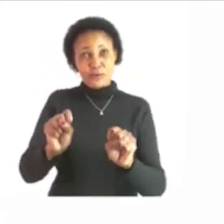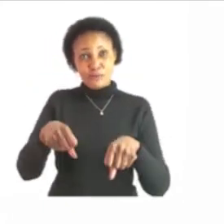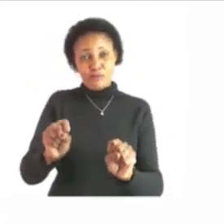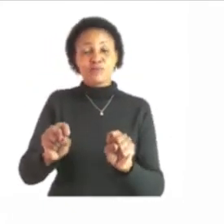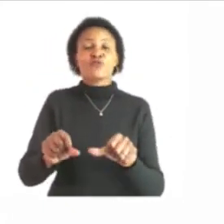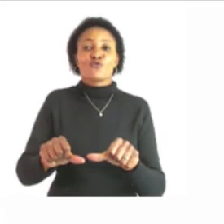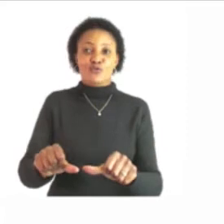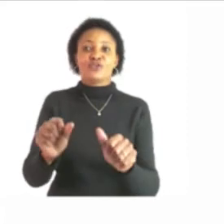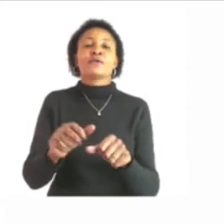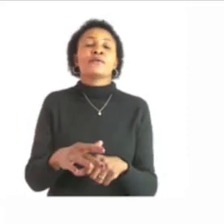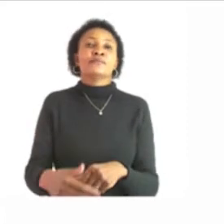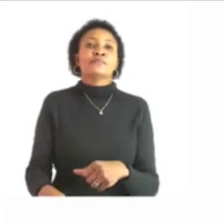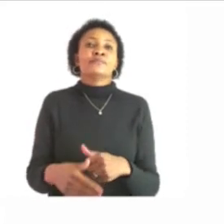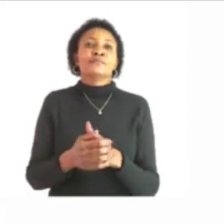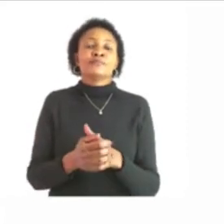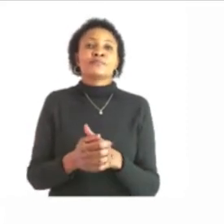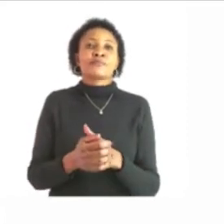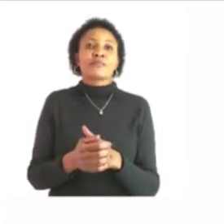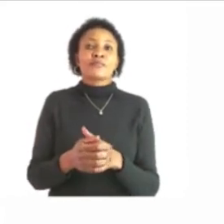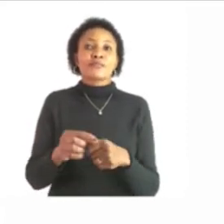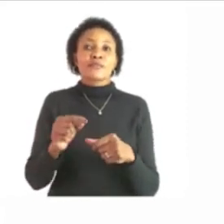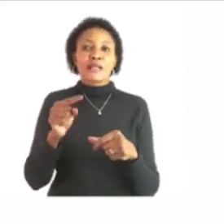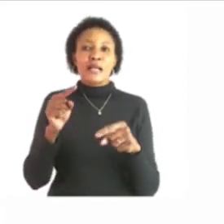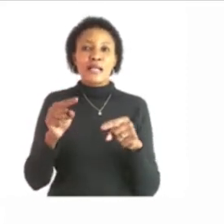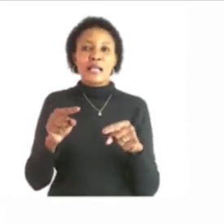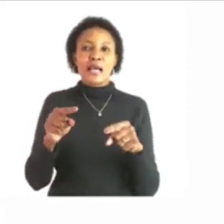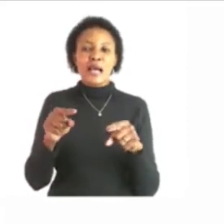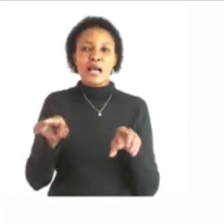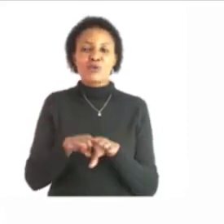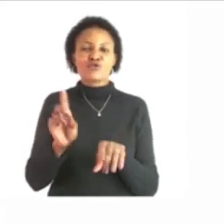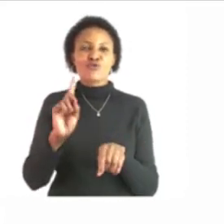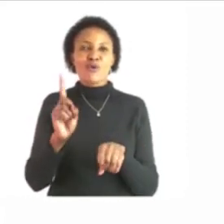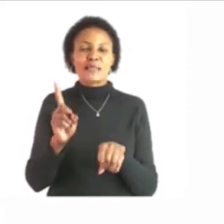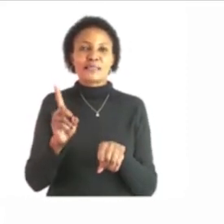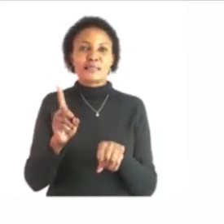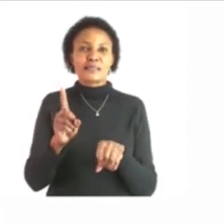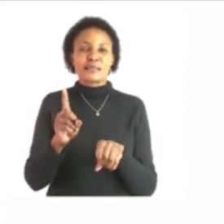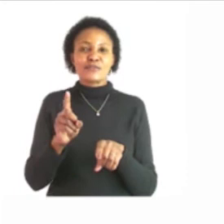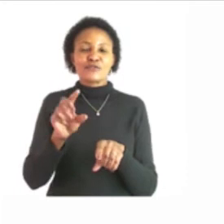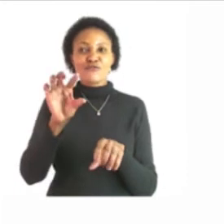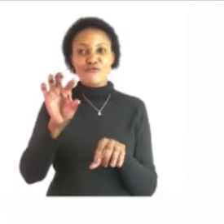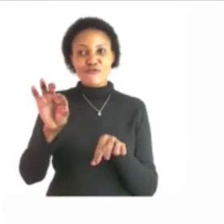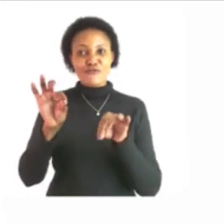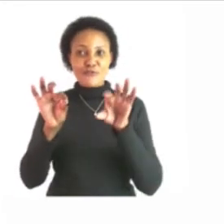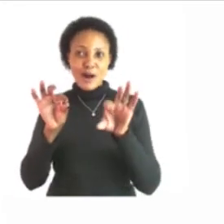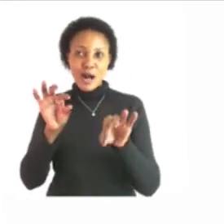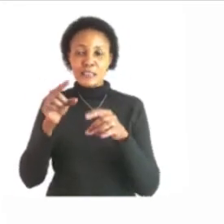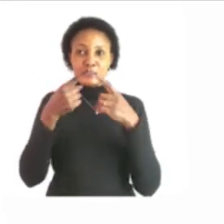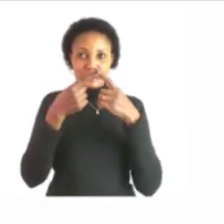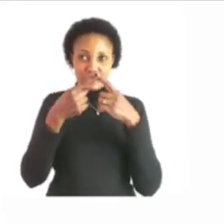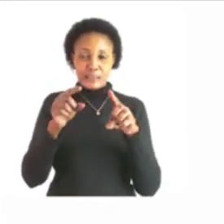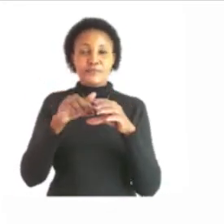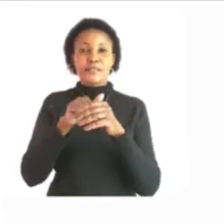goes on. But our instructions is to find the different transport pictures